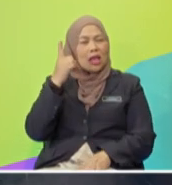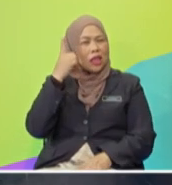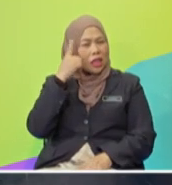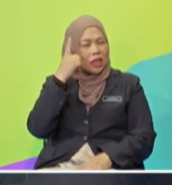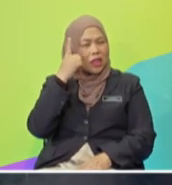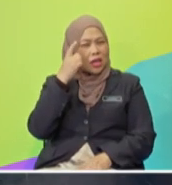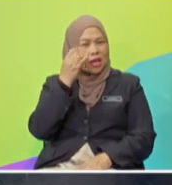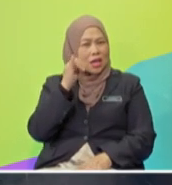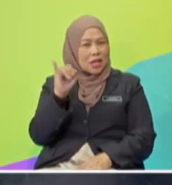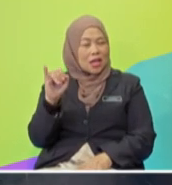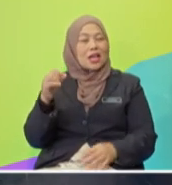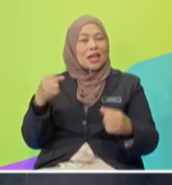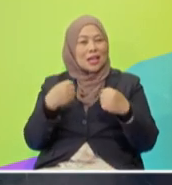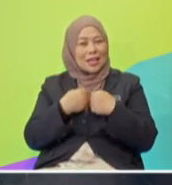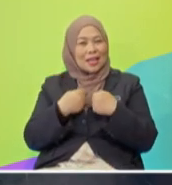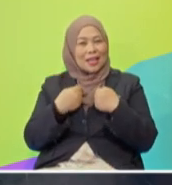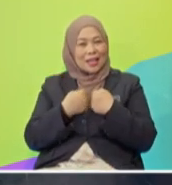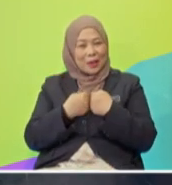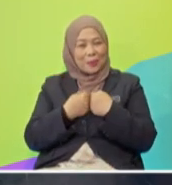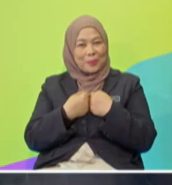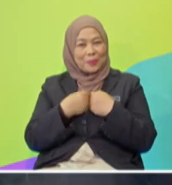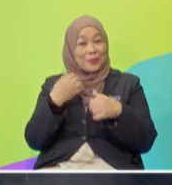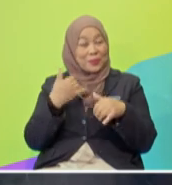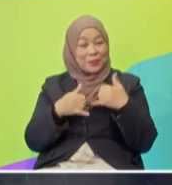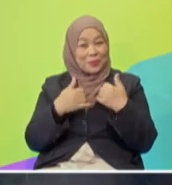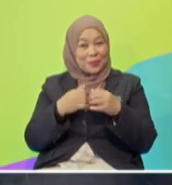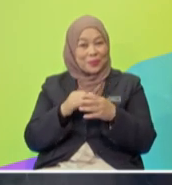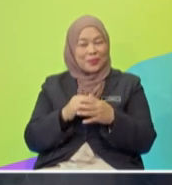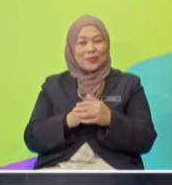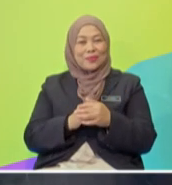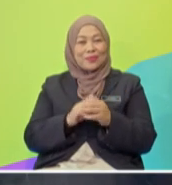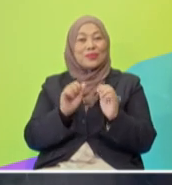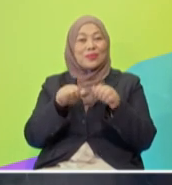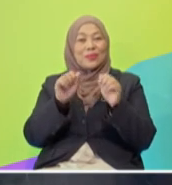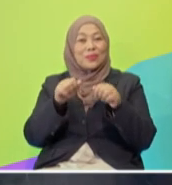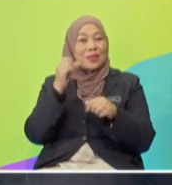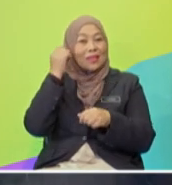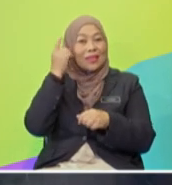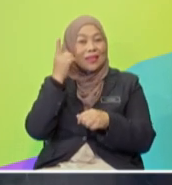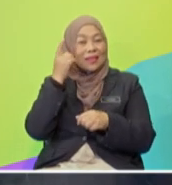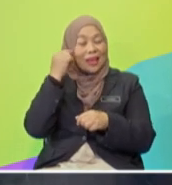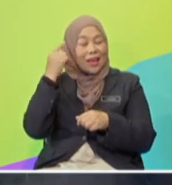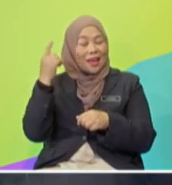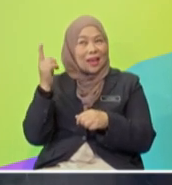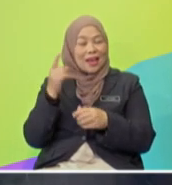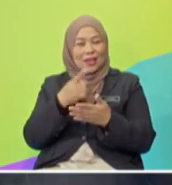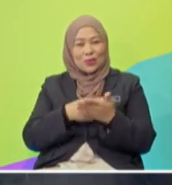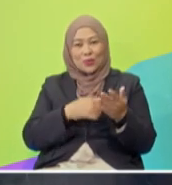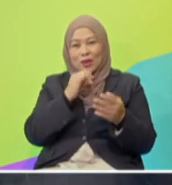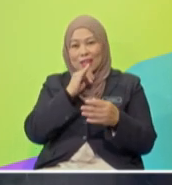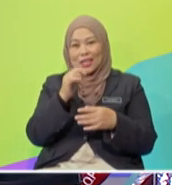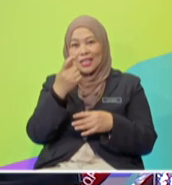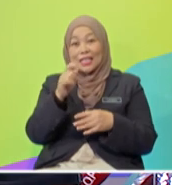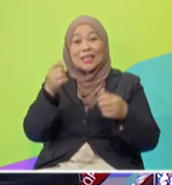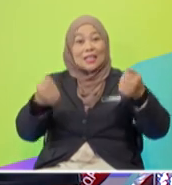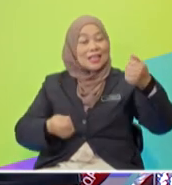to game. Think All right. and guess. Can my friends watching at home play as well, teacher? Yeah, sure. All right,